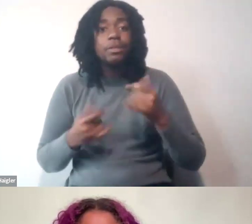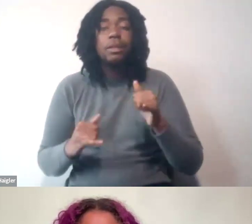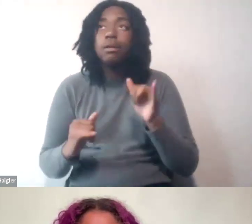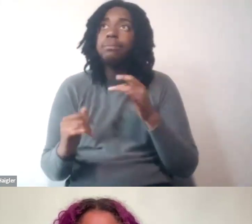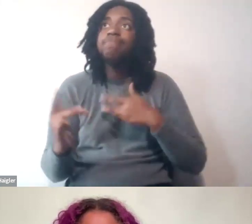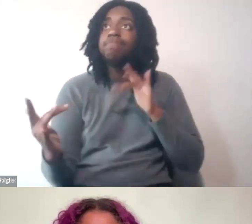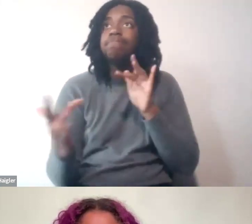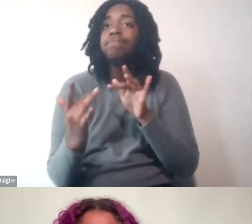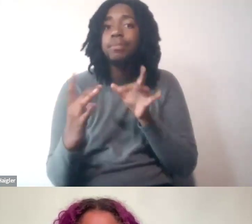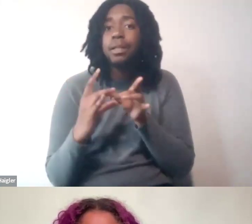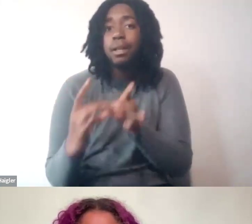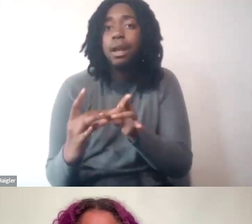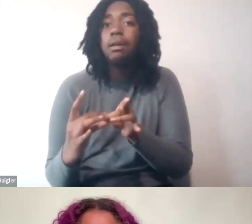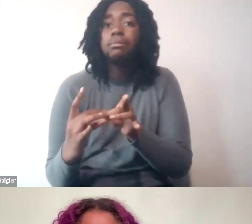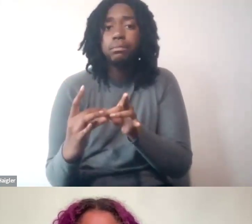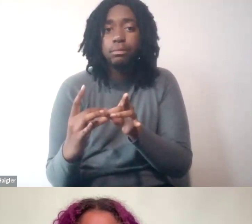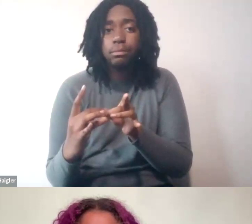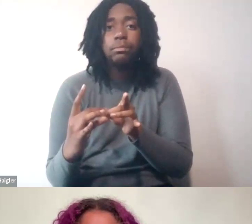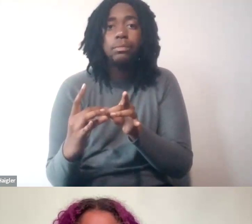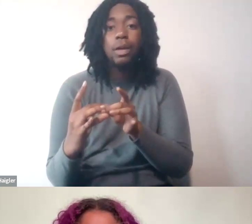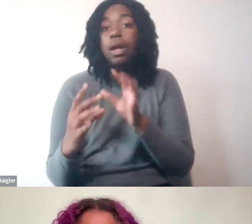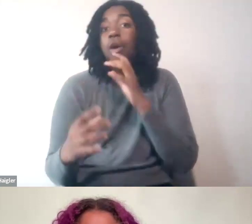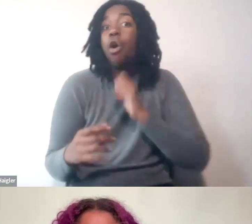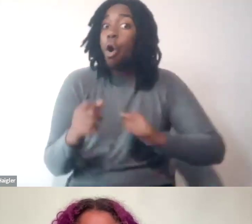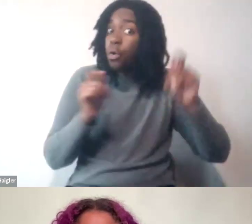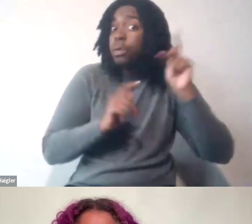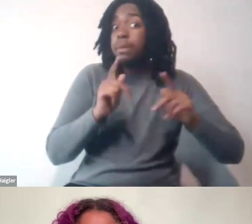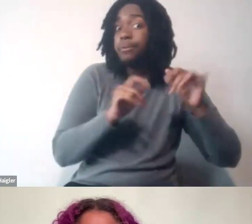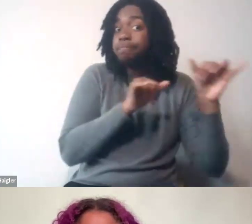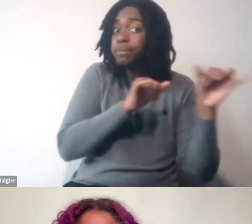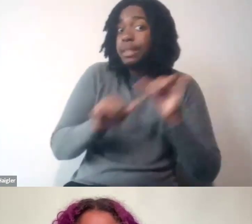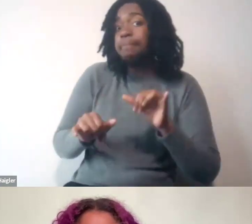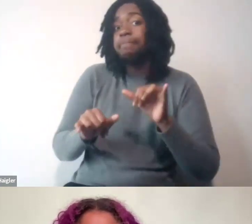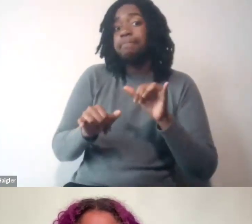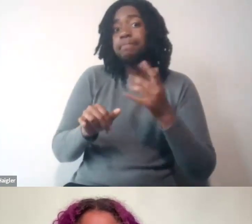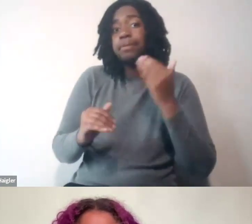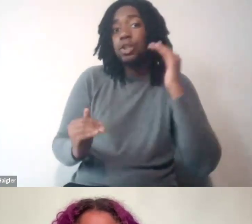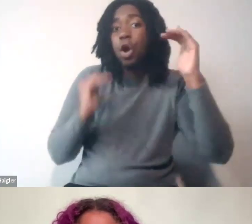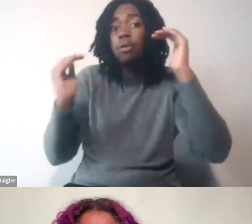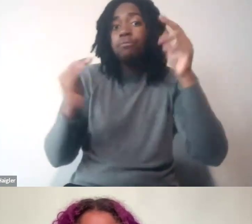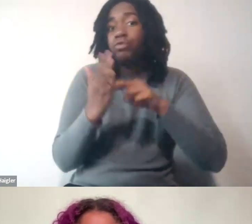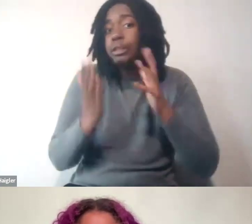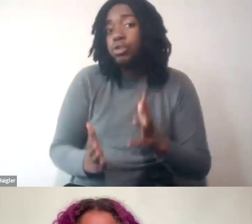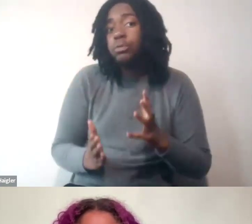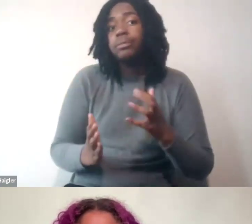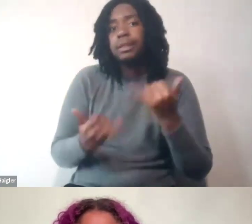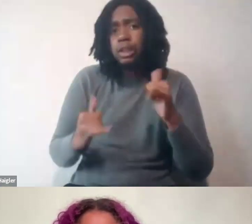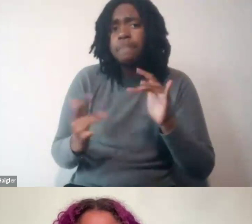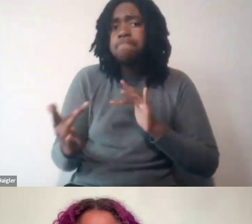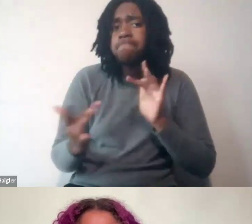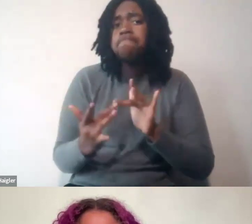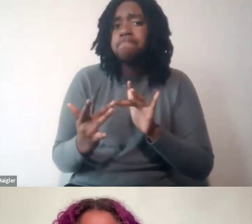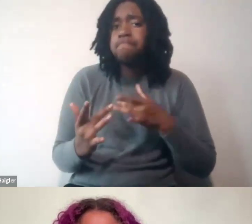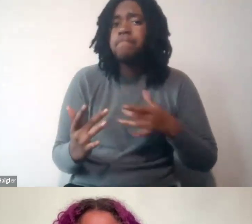connect with it, and that older people, adults still connect with it as